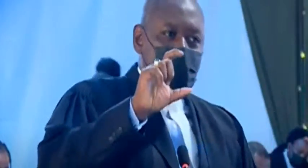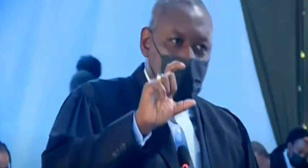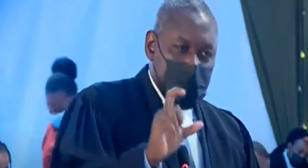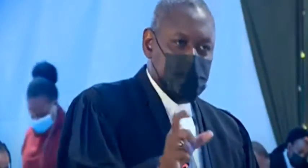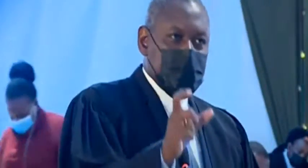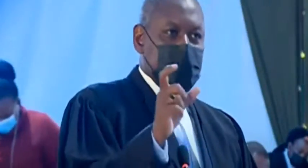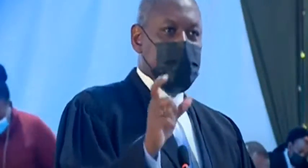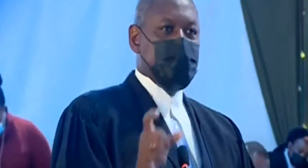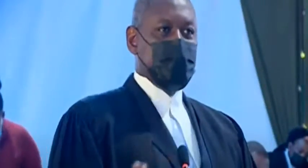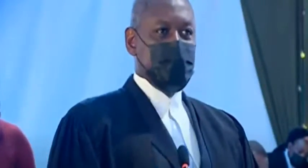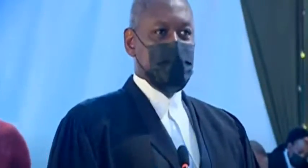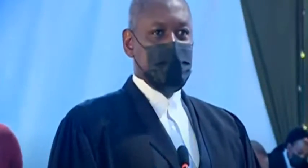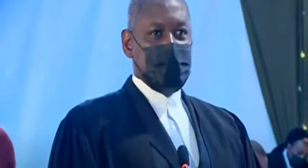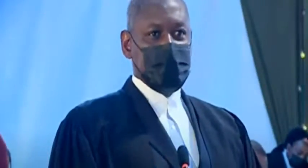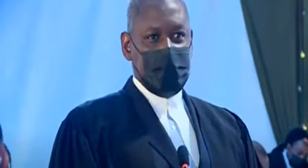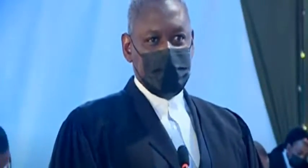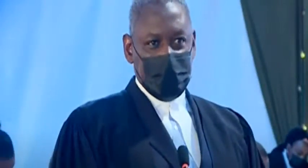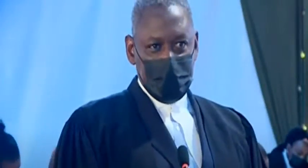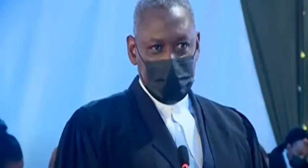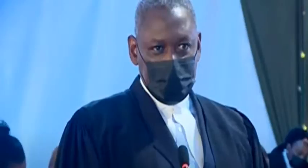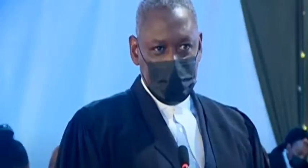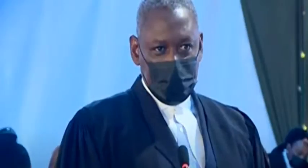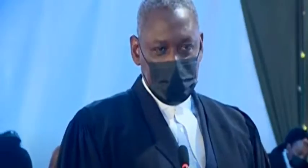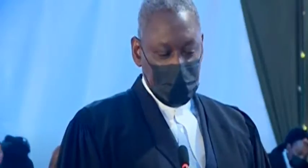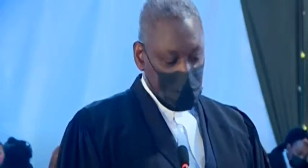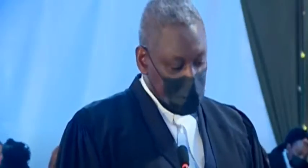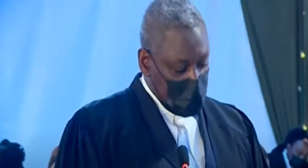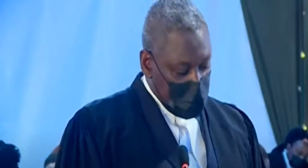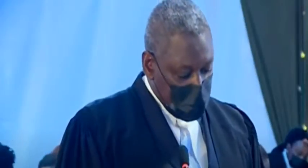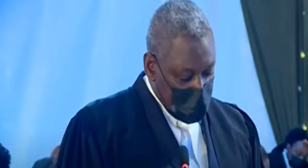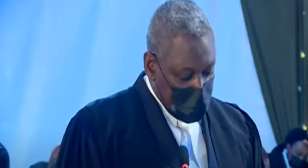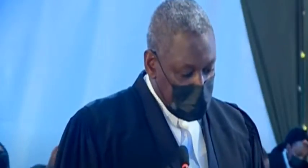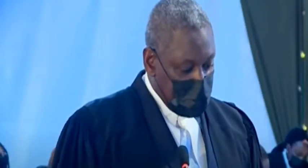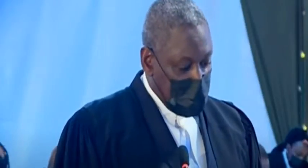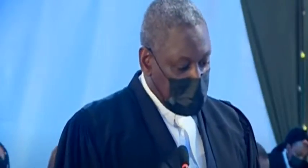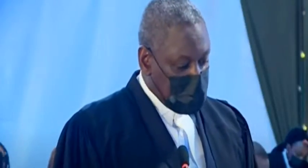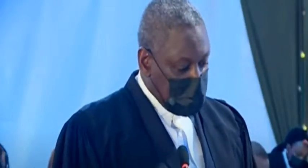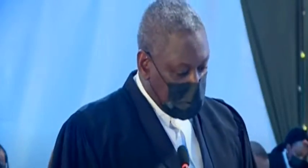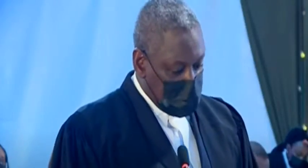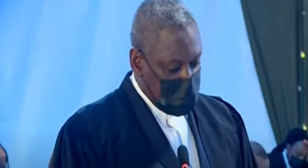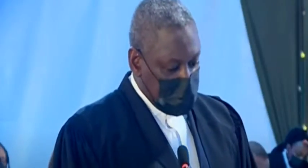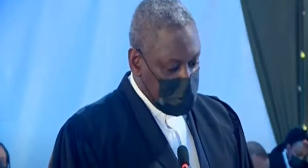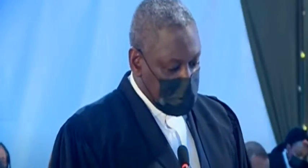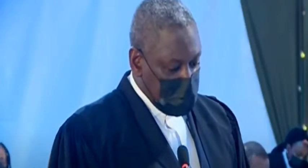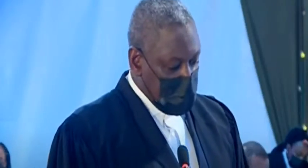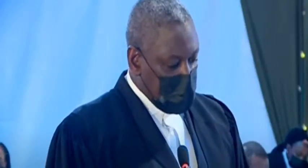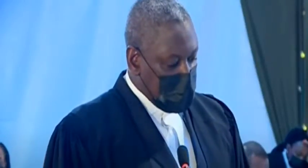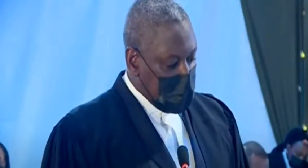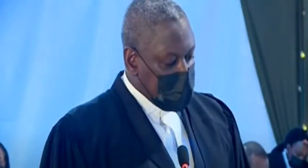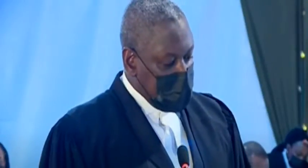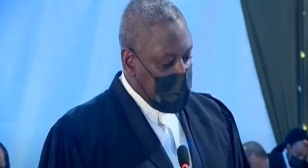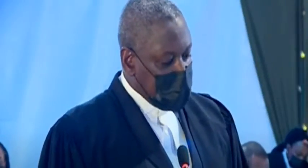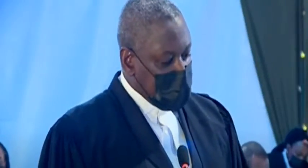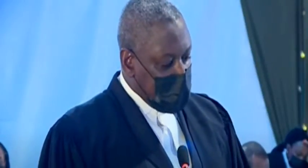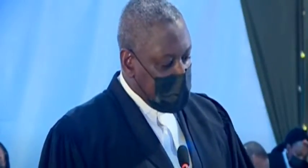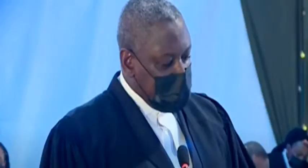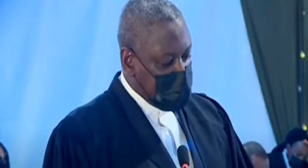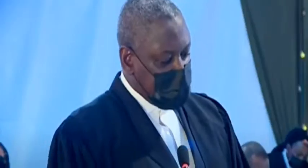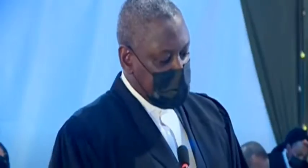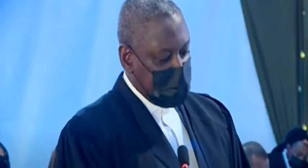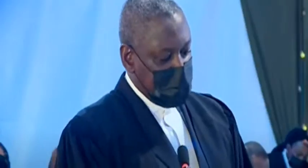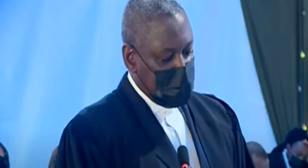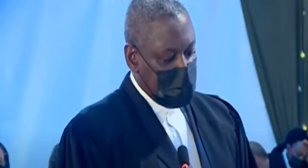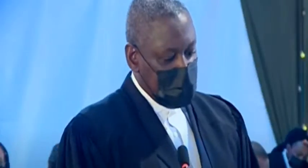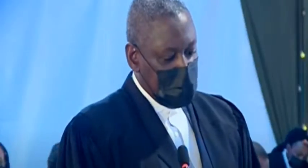therefore warps the history that is captured. Indeed, my lords will note that in that